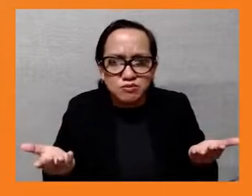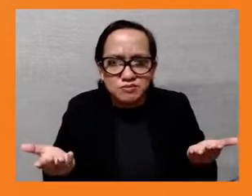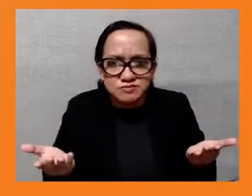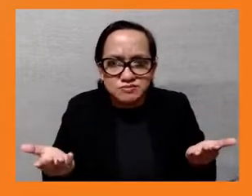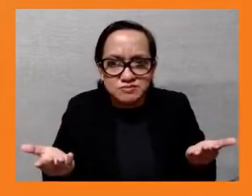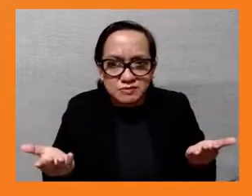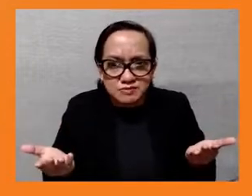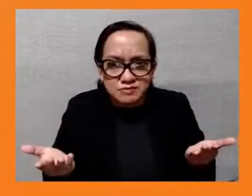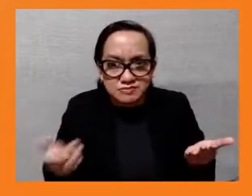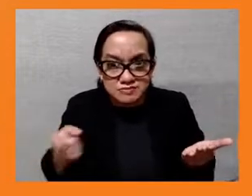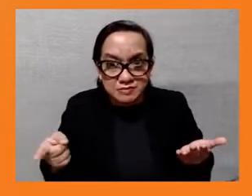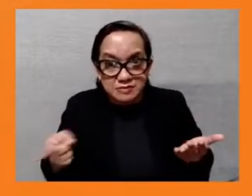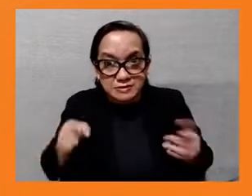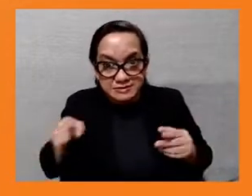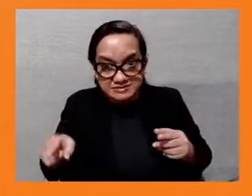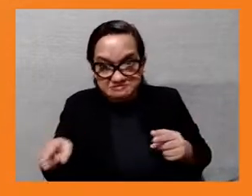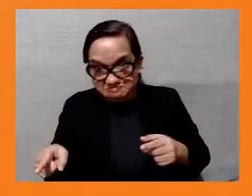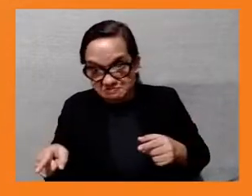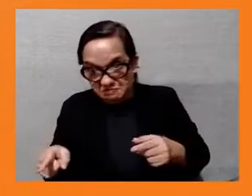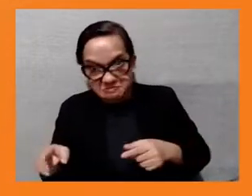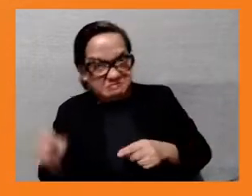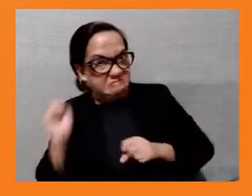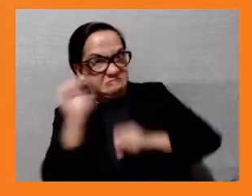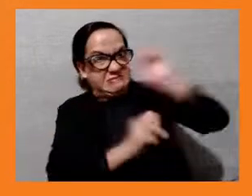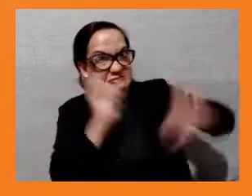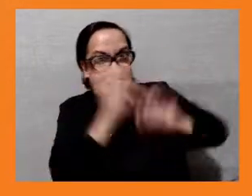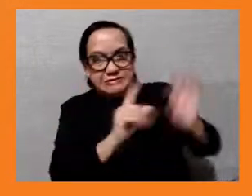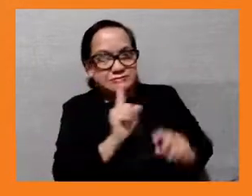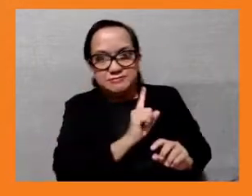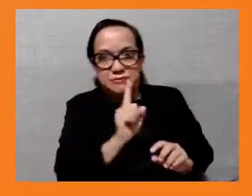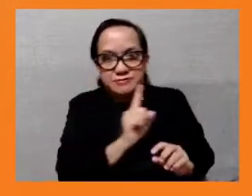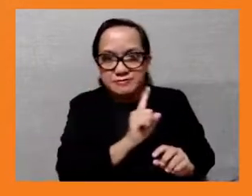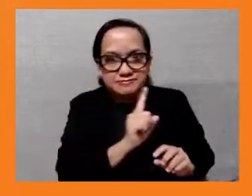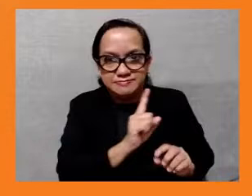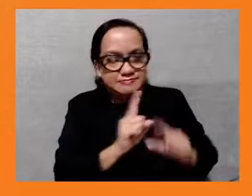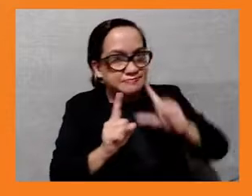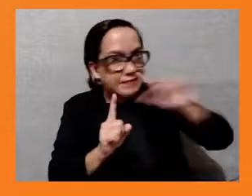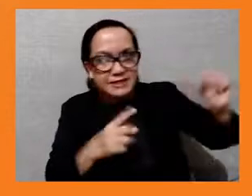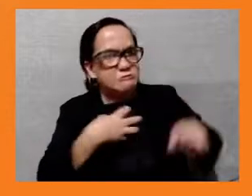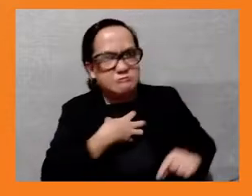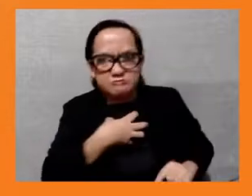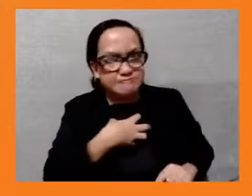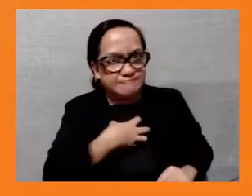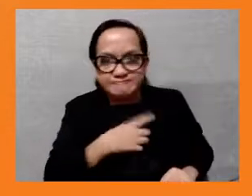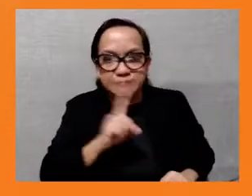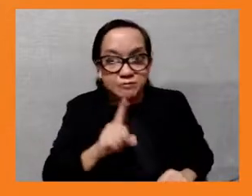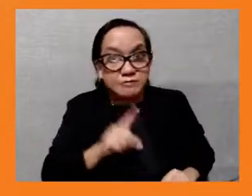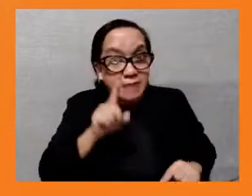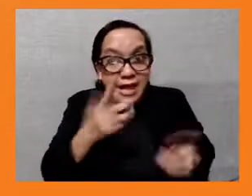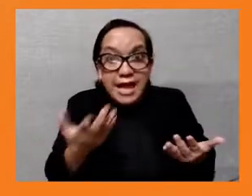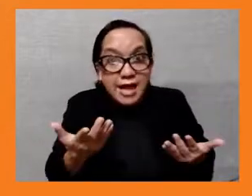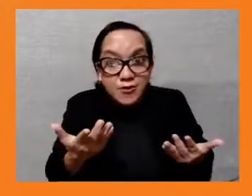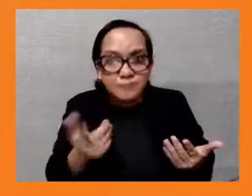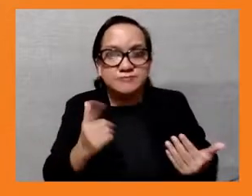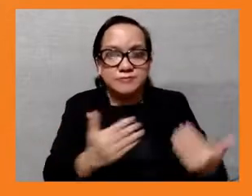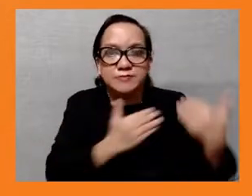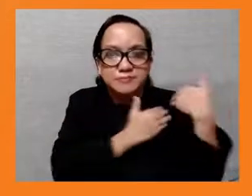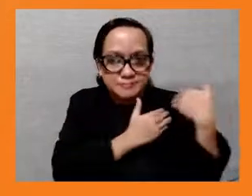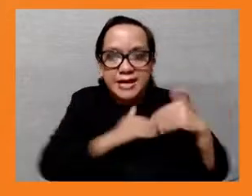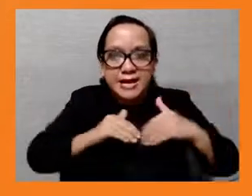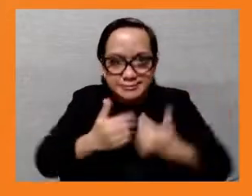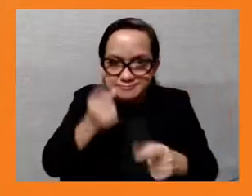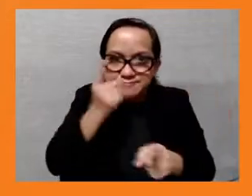thing that I'll mention there that we're looking at in the new policy is clearer provisions on reporting. Reporting of major incidents